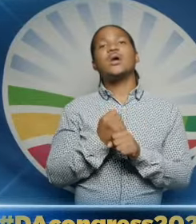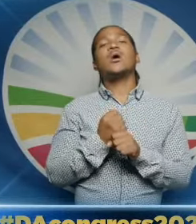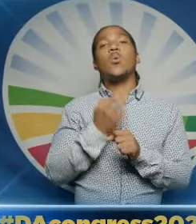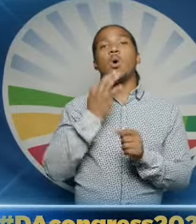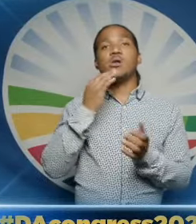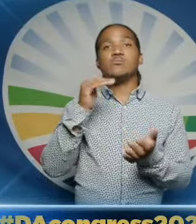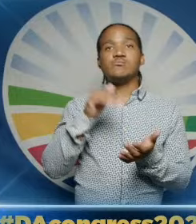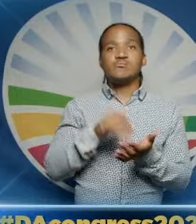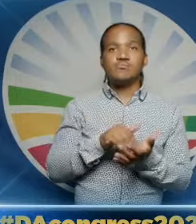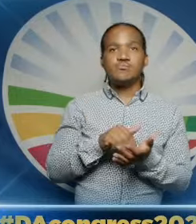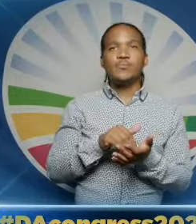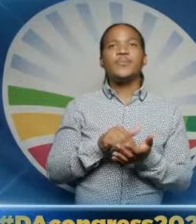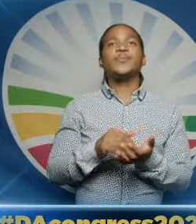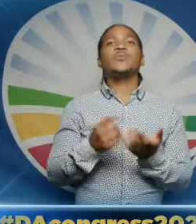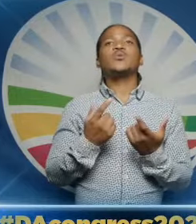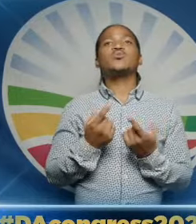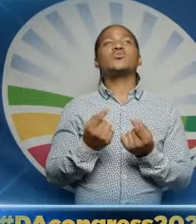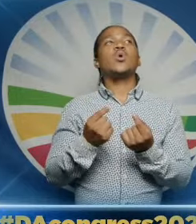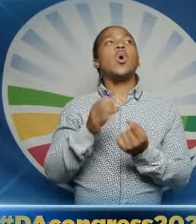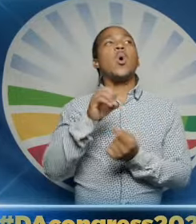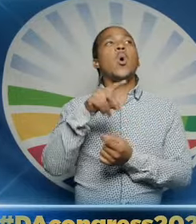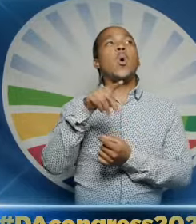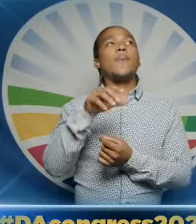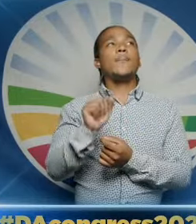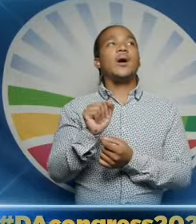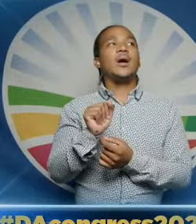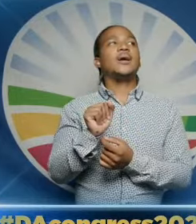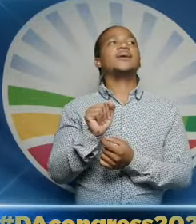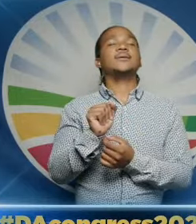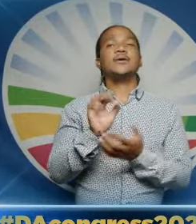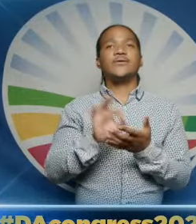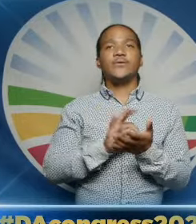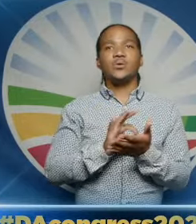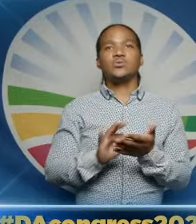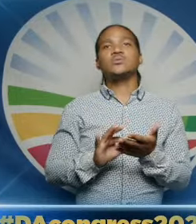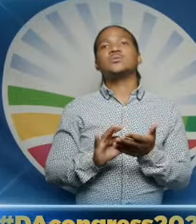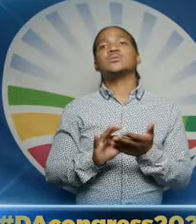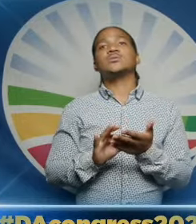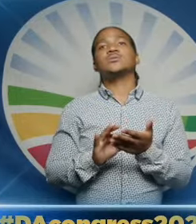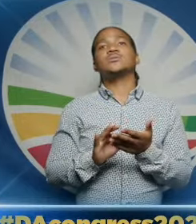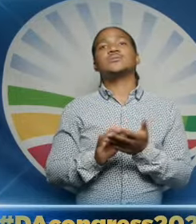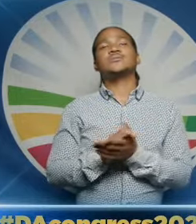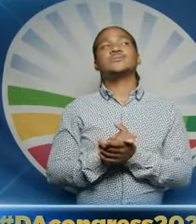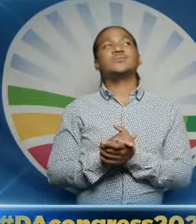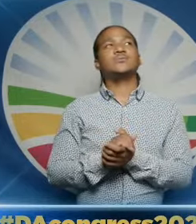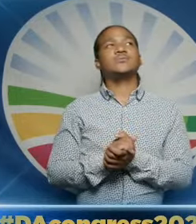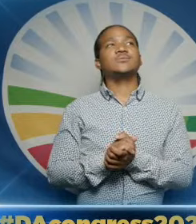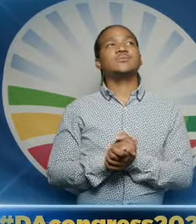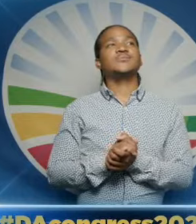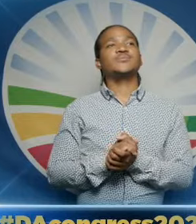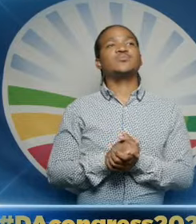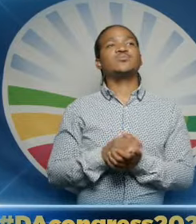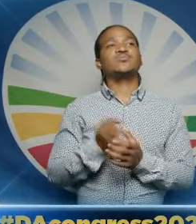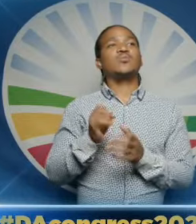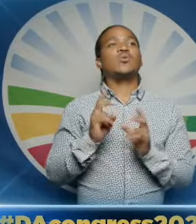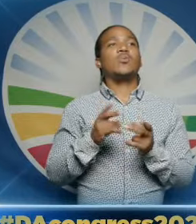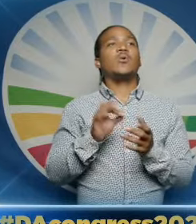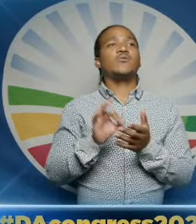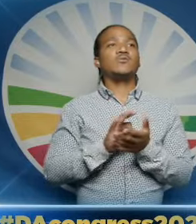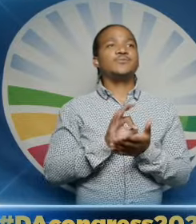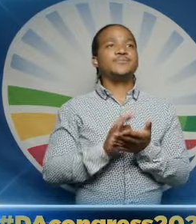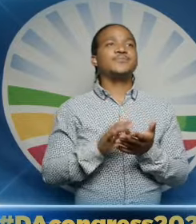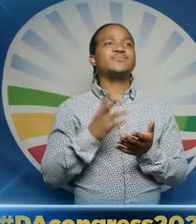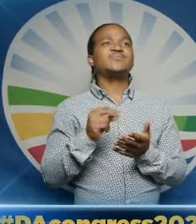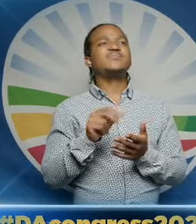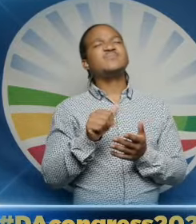station, you'll present your ID book, the IEC will find your name on the vote roll and cross you out so that they know you voted. Of course, they're also